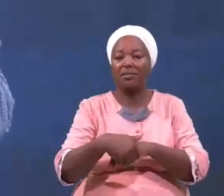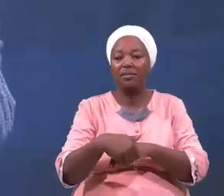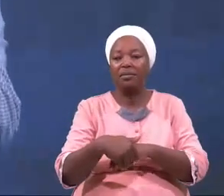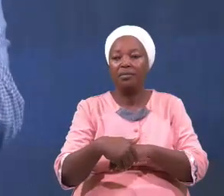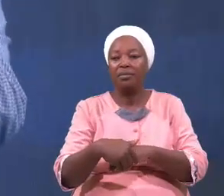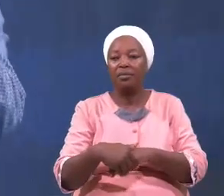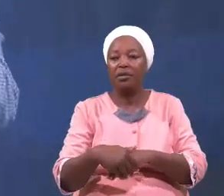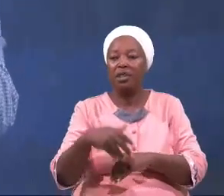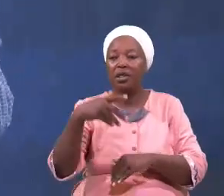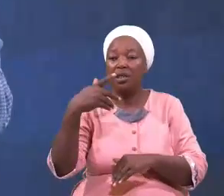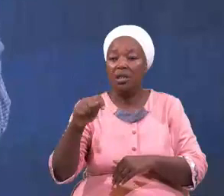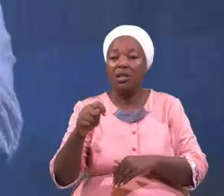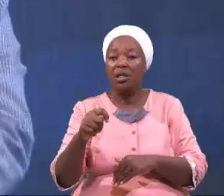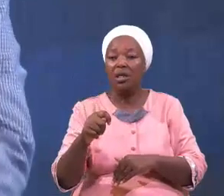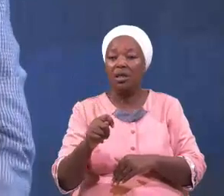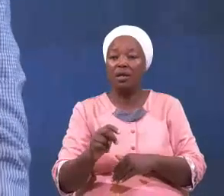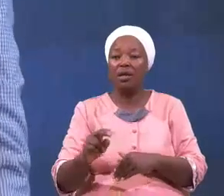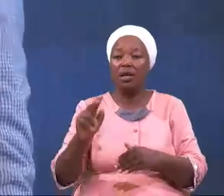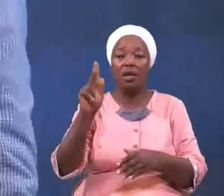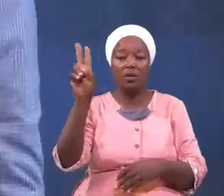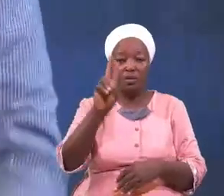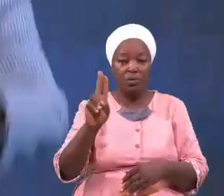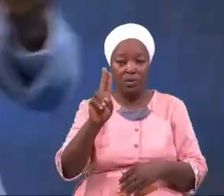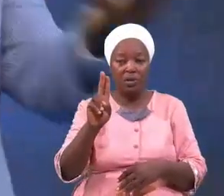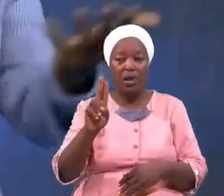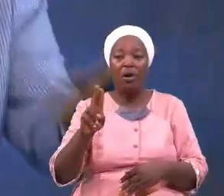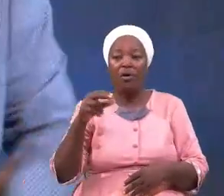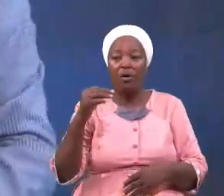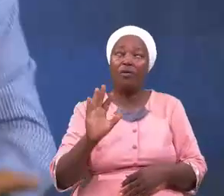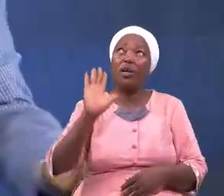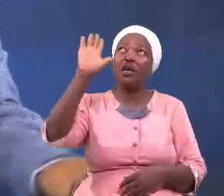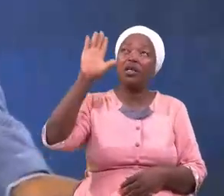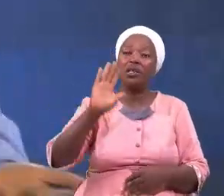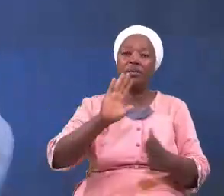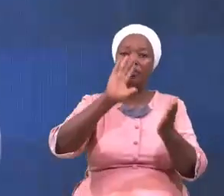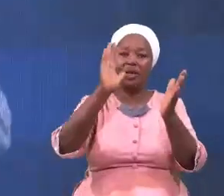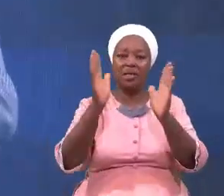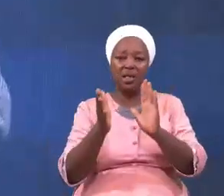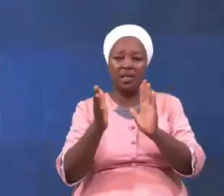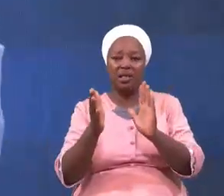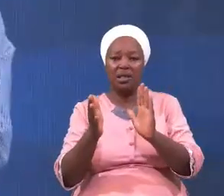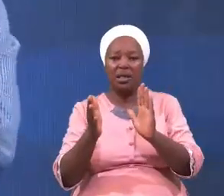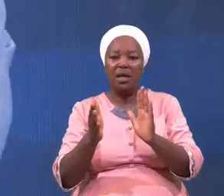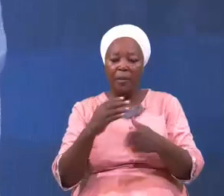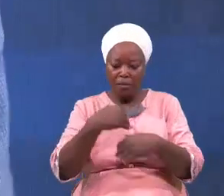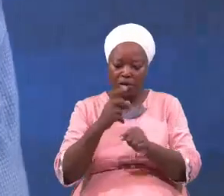The implementation of his precepts. Make sure that they have faith.